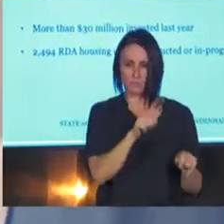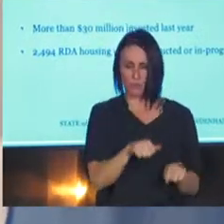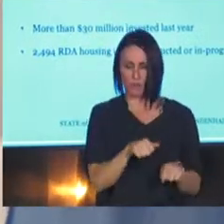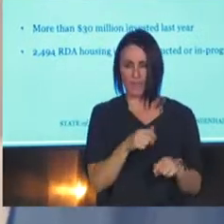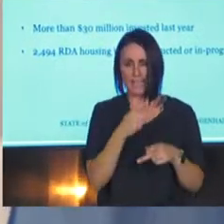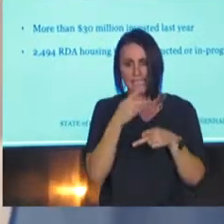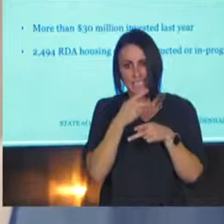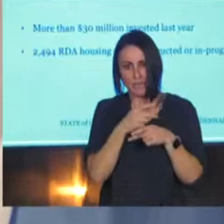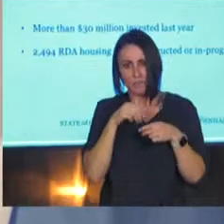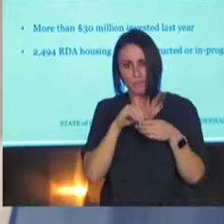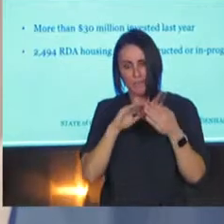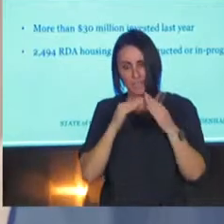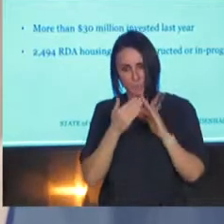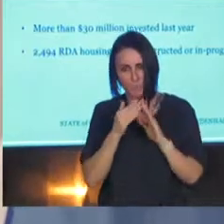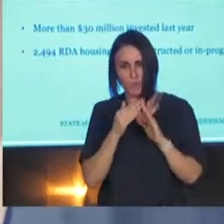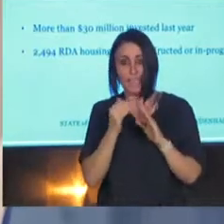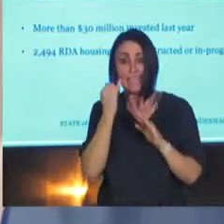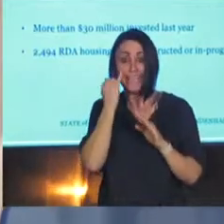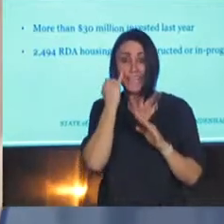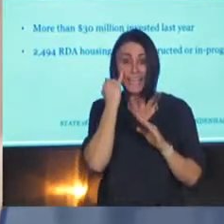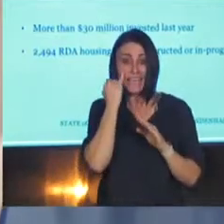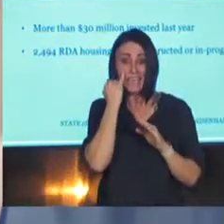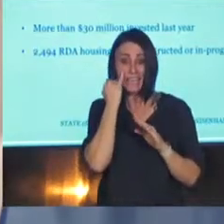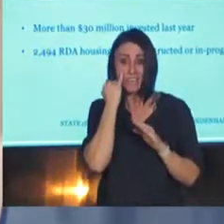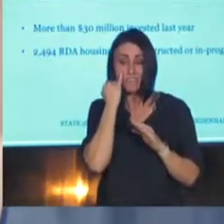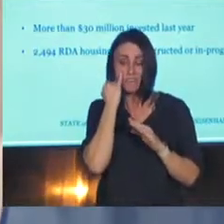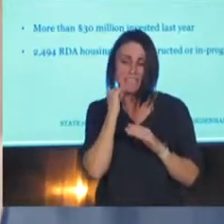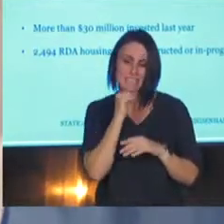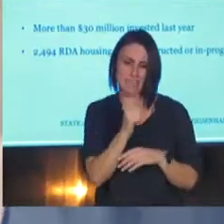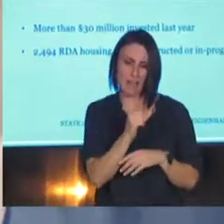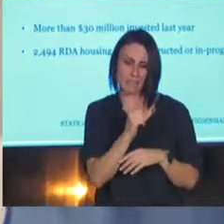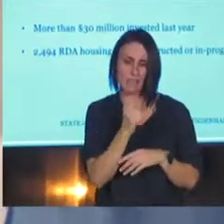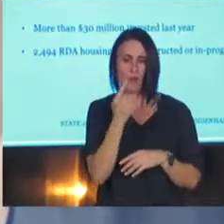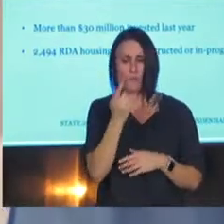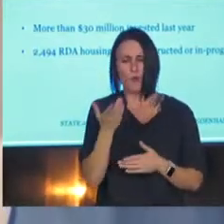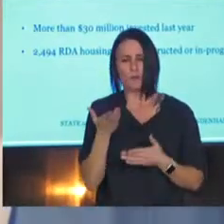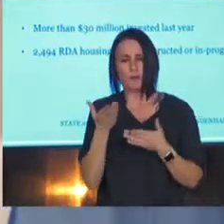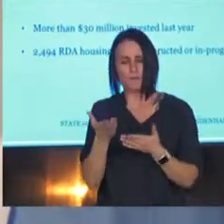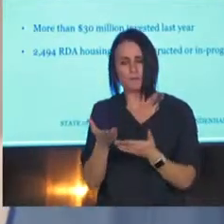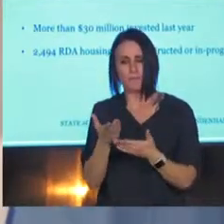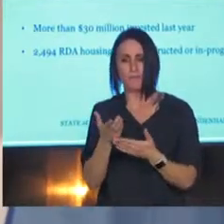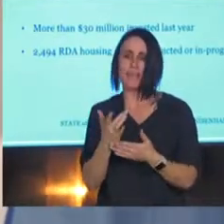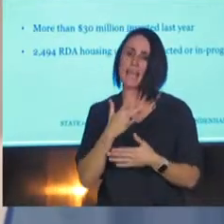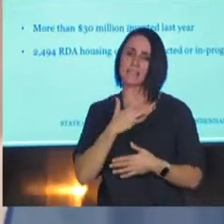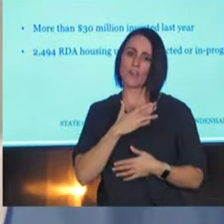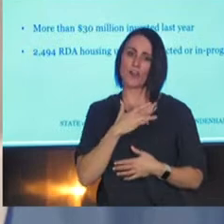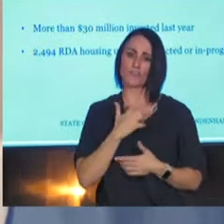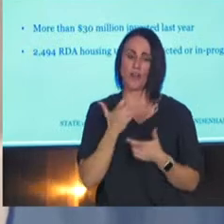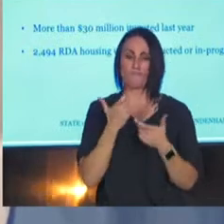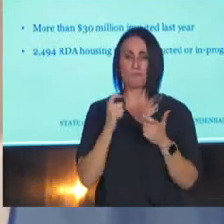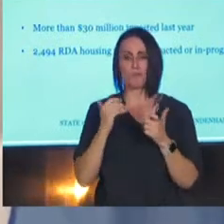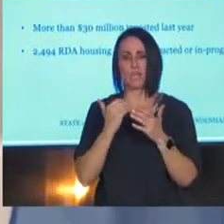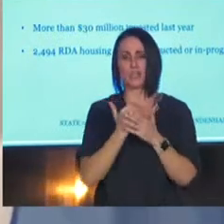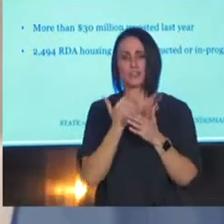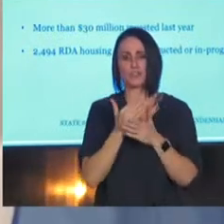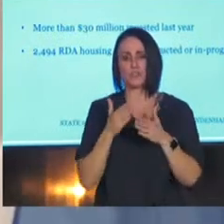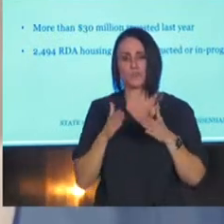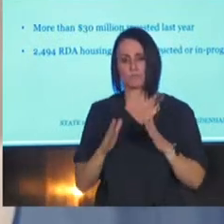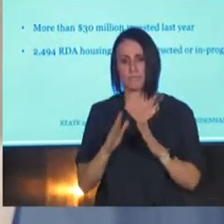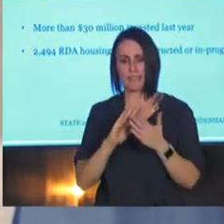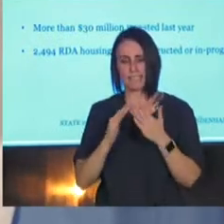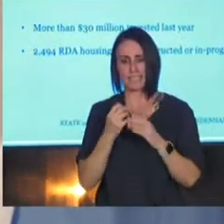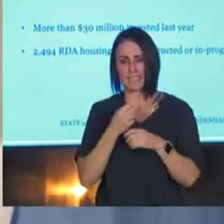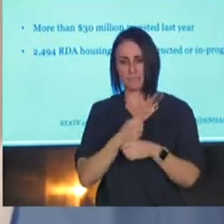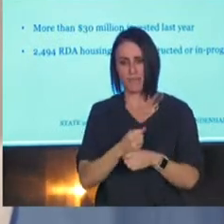keep them in their community when it isn't. One of those recommendations is at the heart of a major new avenue the city is